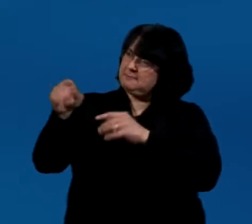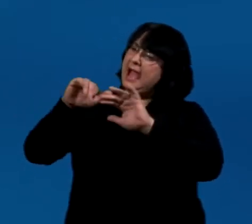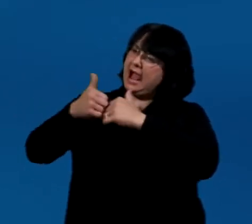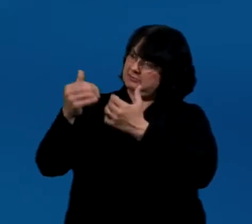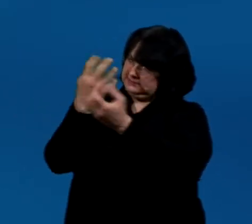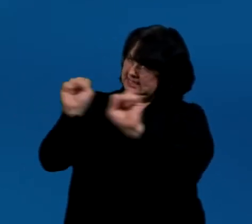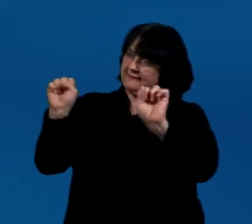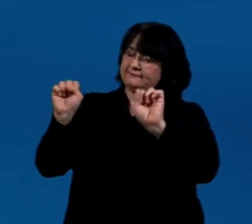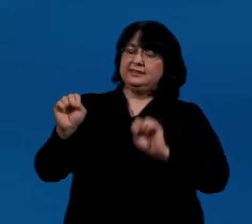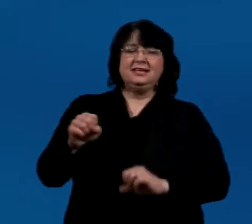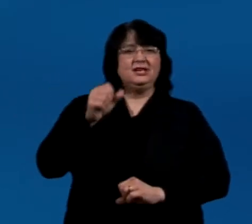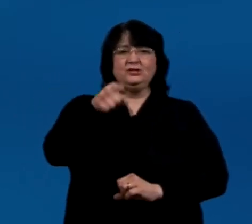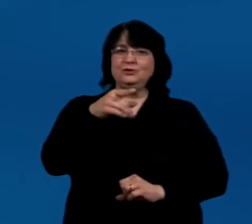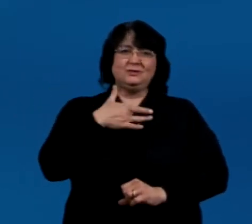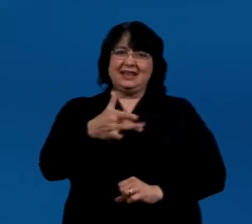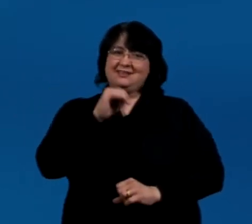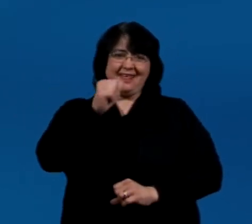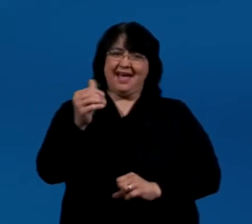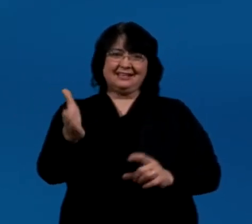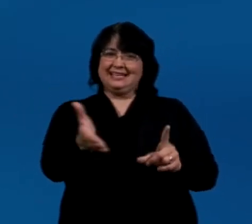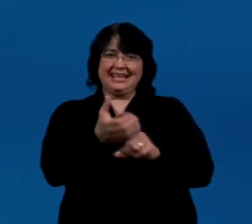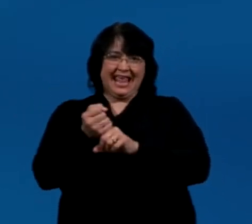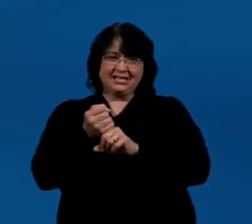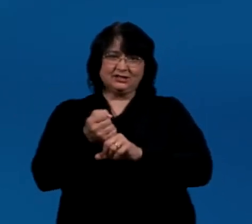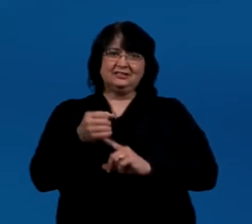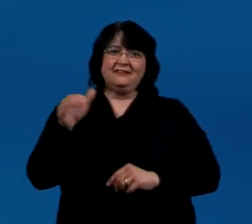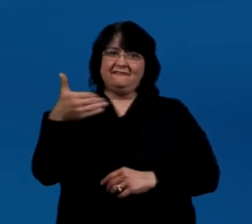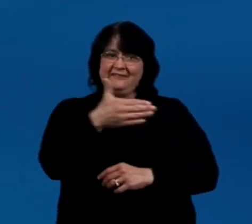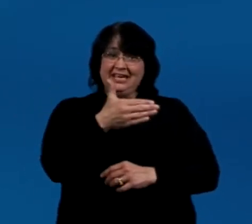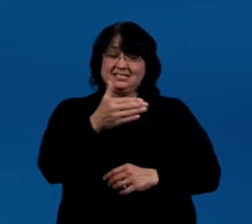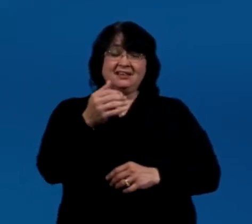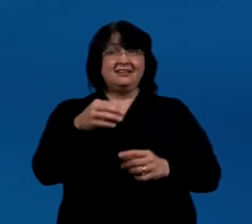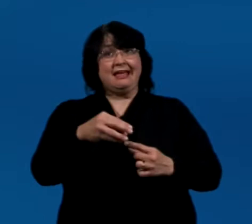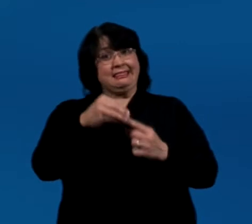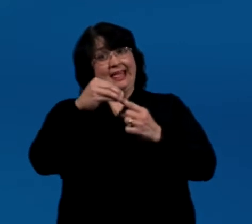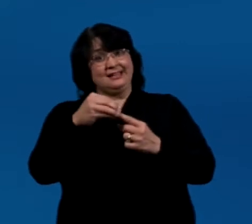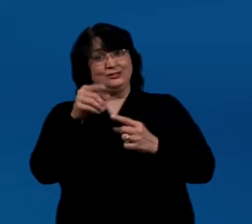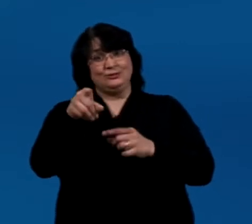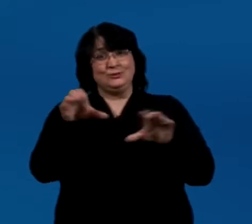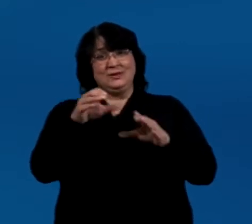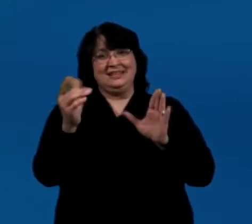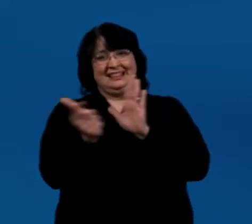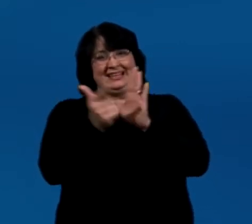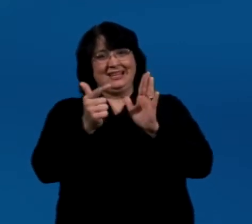You usually do not catch fish unless you do it illegally with an empty hook.